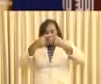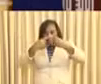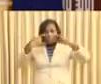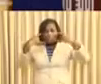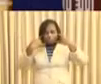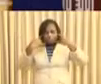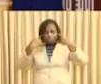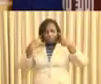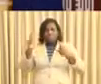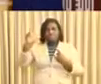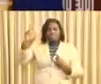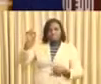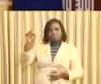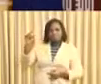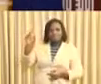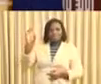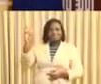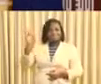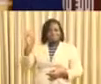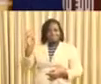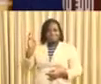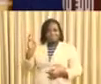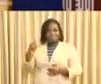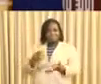31,630 medical scrubs,